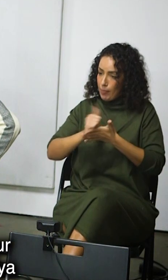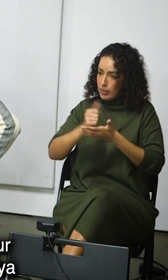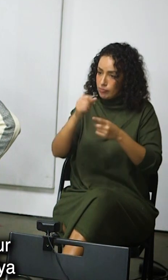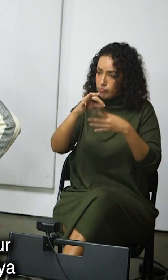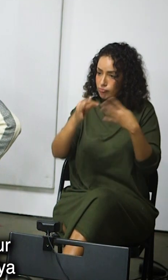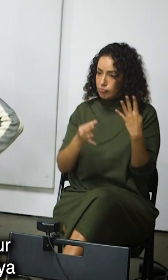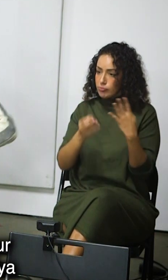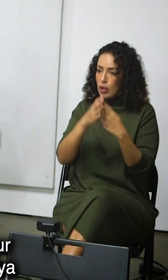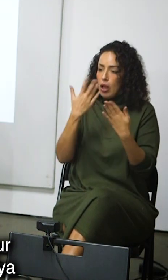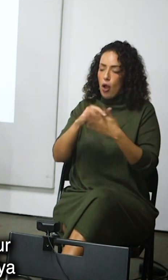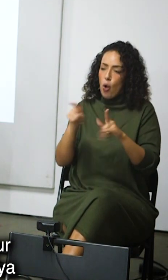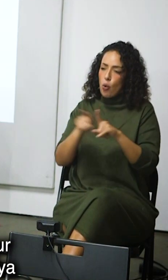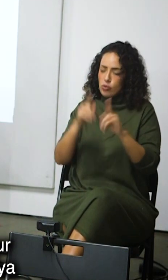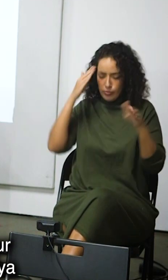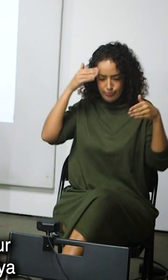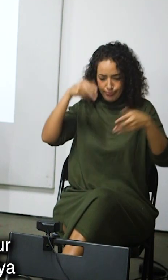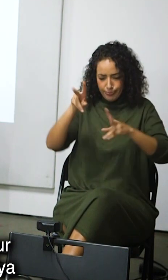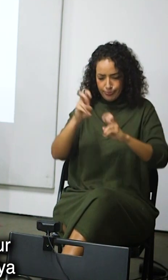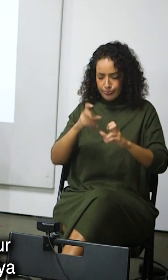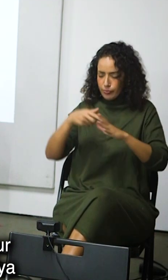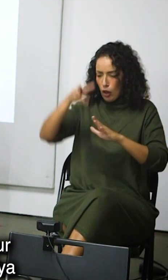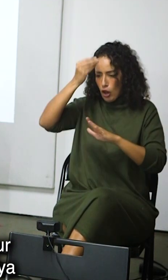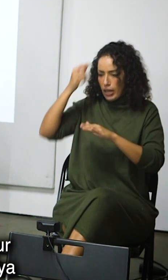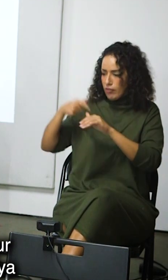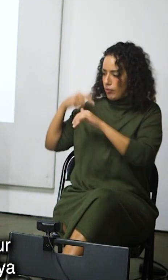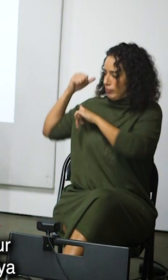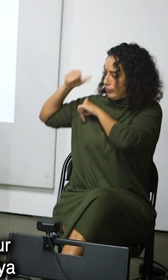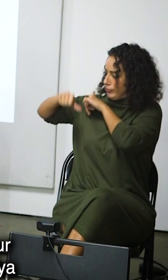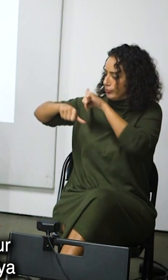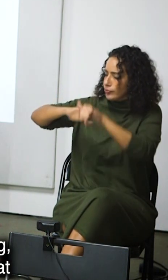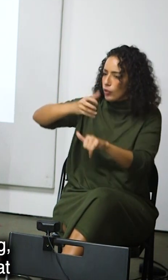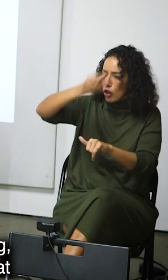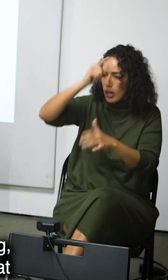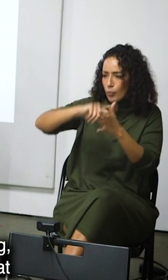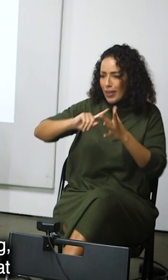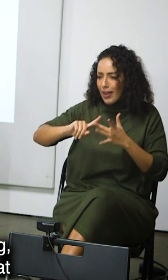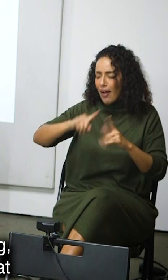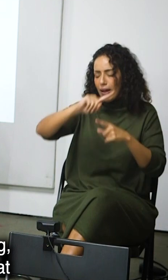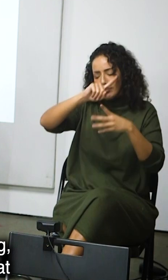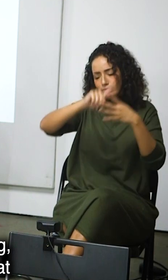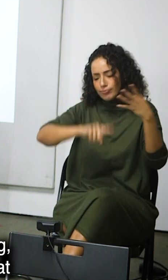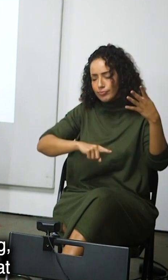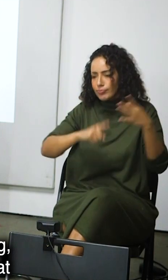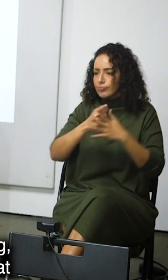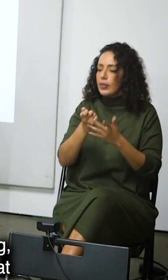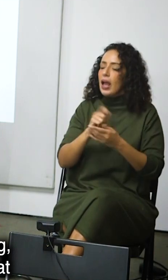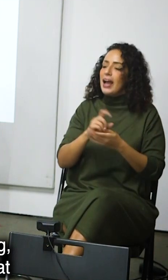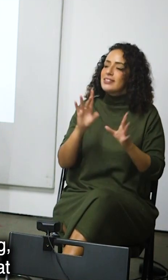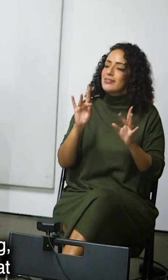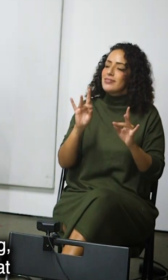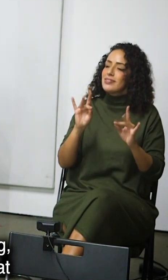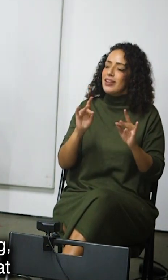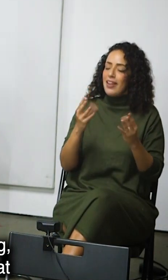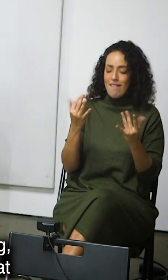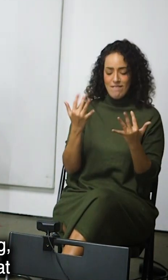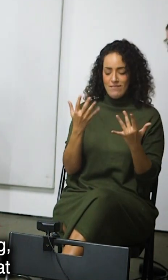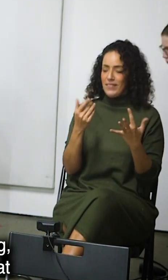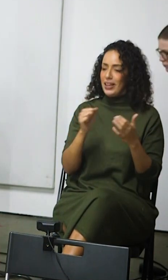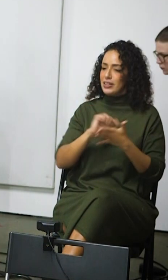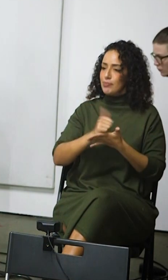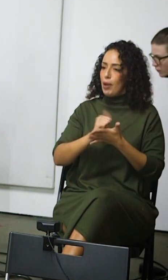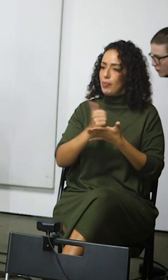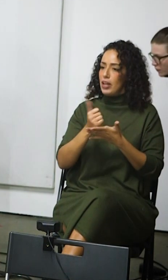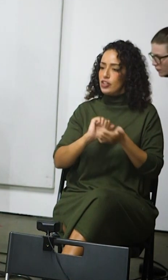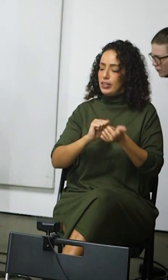from Our Ancestors, AIGAI on Design, and others. Kaya co-runs feminist press Sticky Fingers Publishing and teaches on the graphic design program